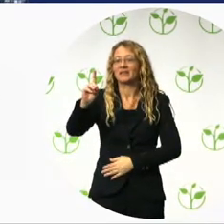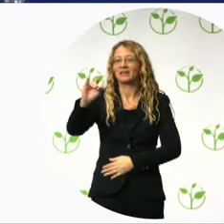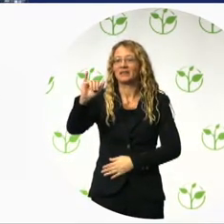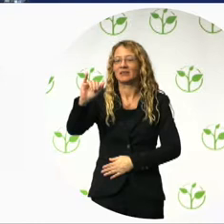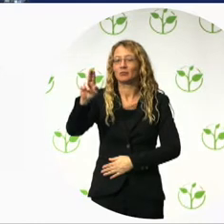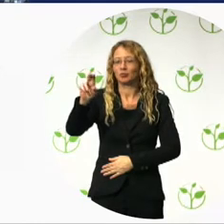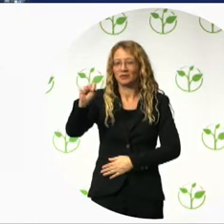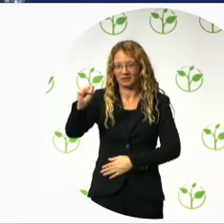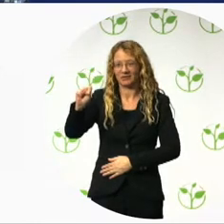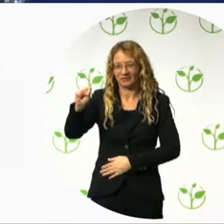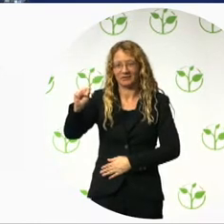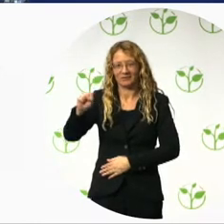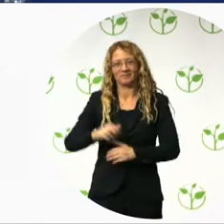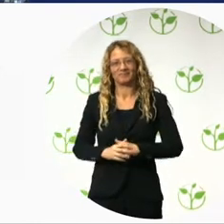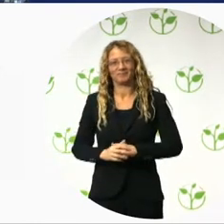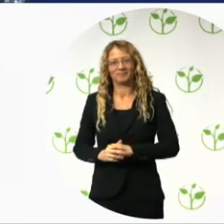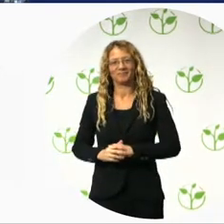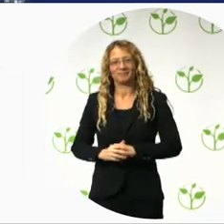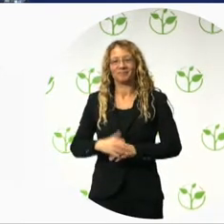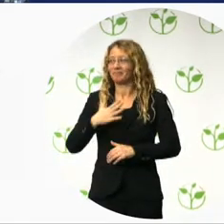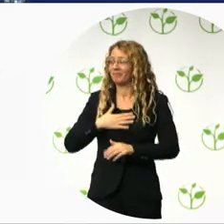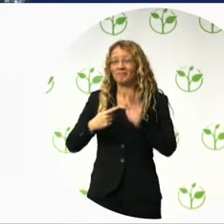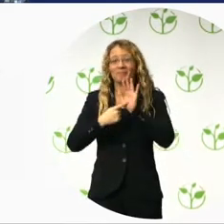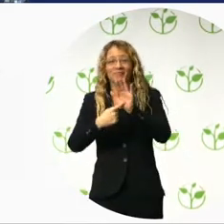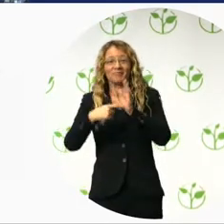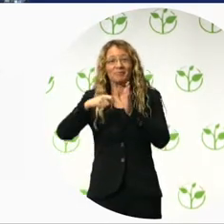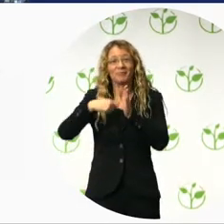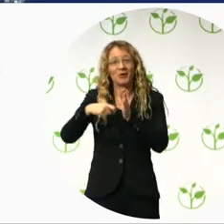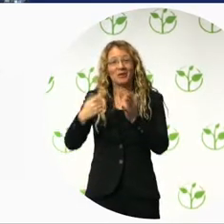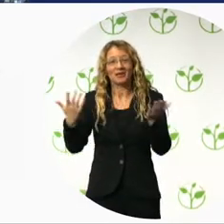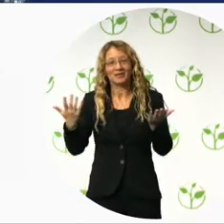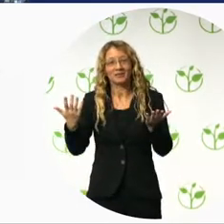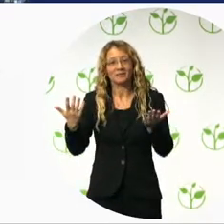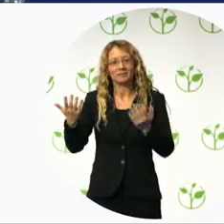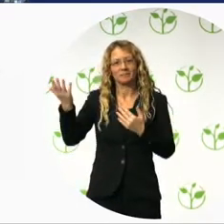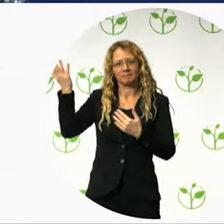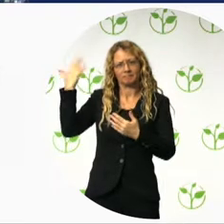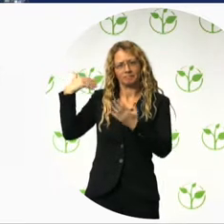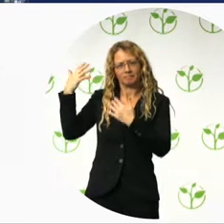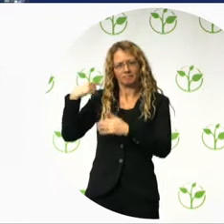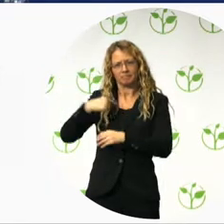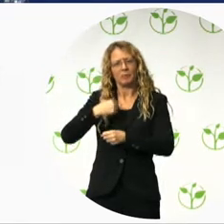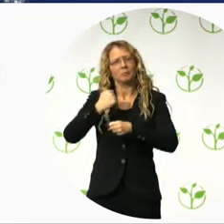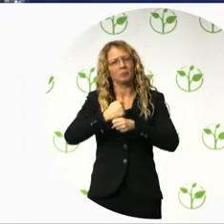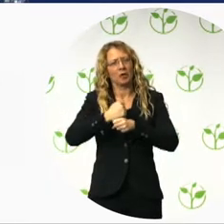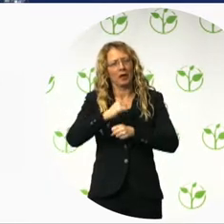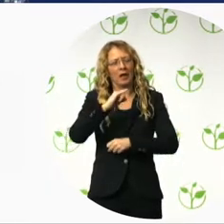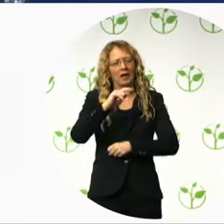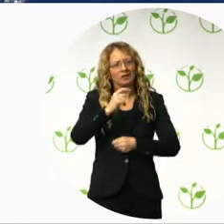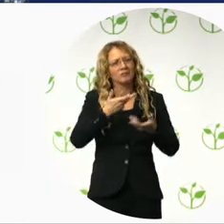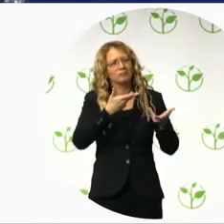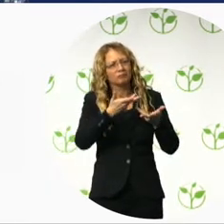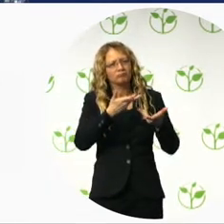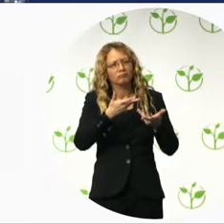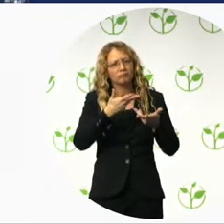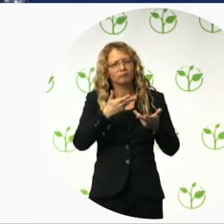As described before, I left my job as an IT consultant because I watched an interview of a guy named